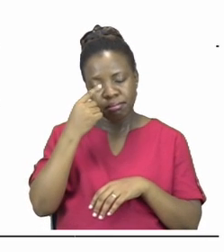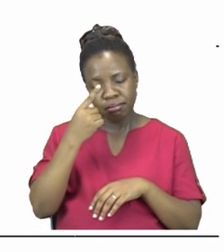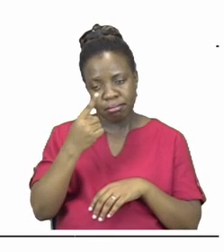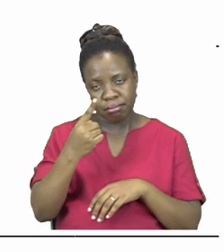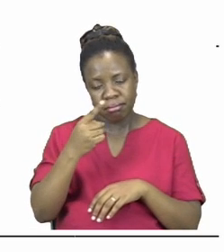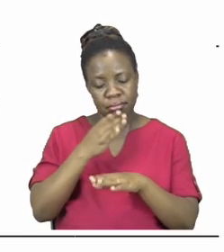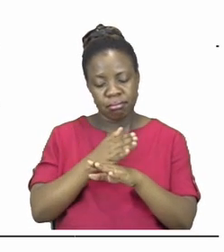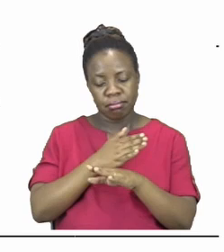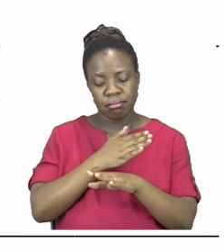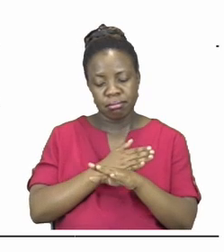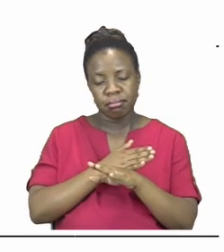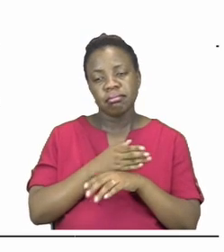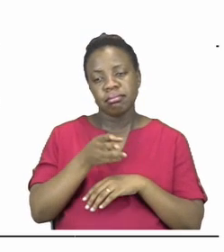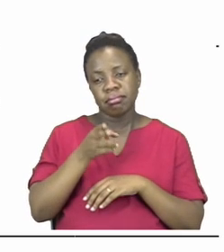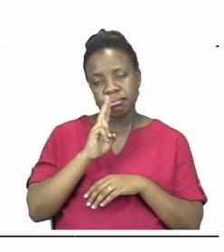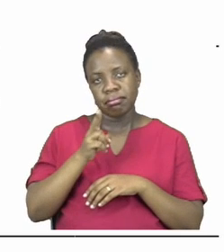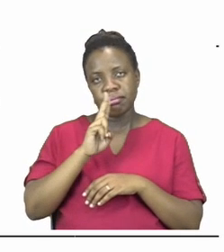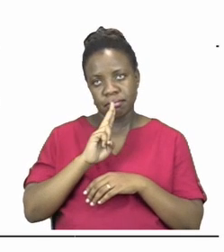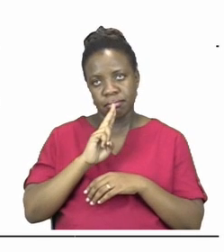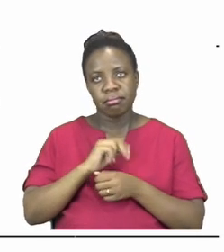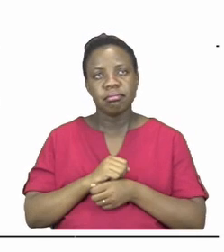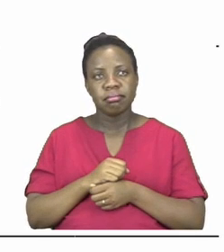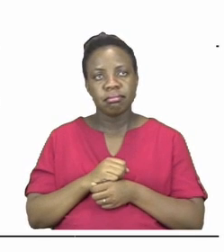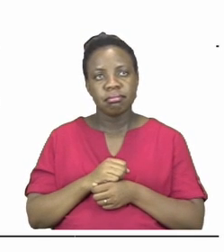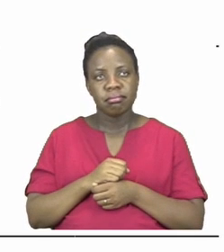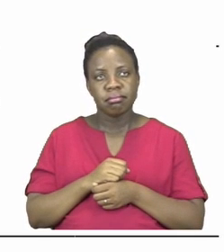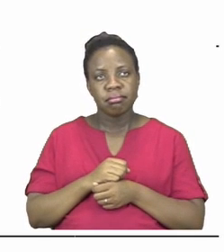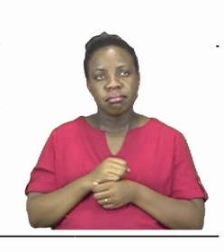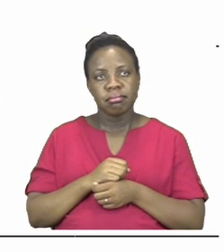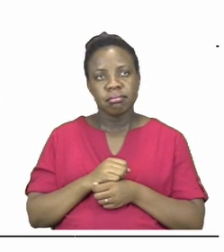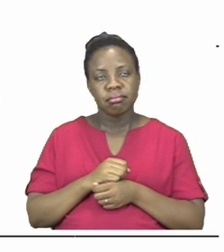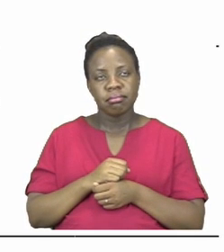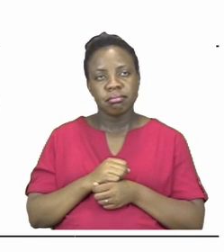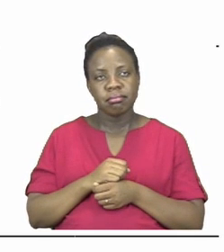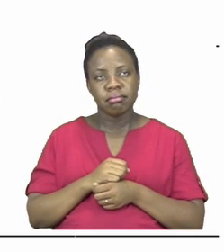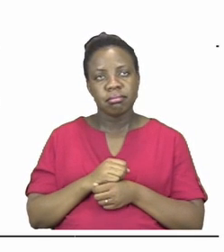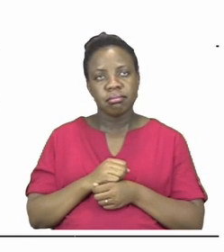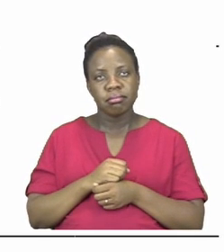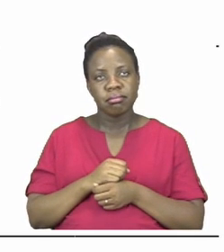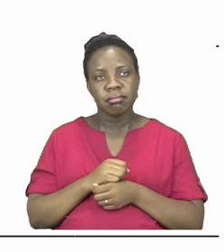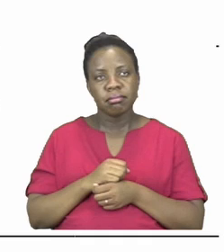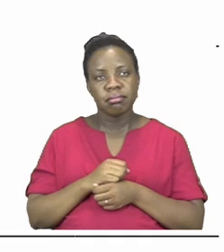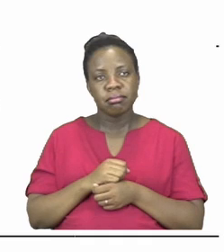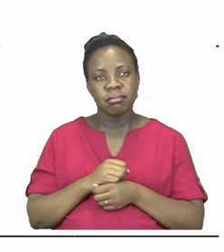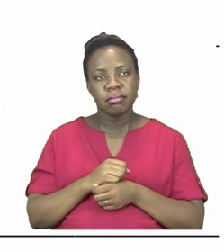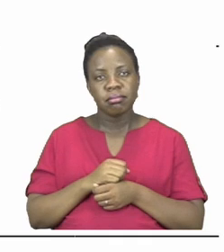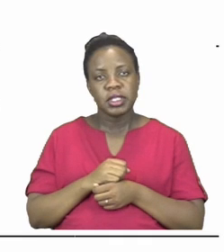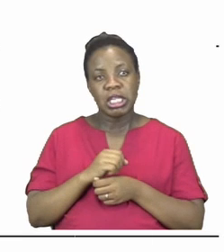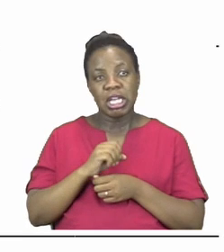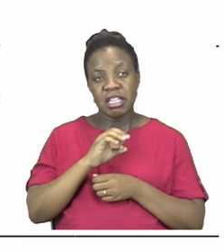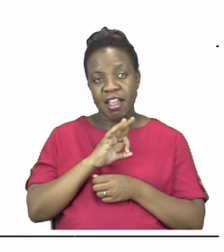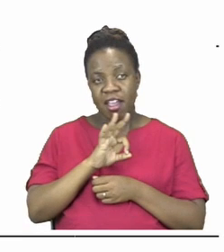together. Let's read it 2 times. An ice cream costs